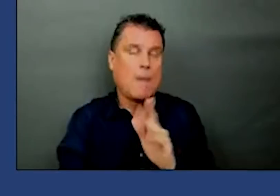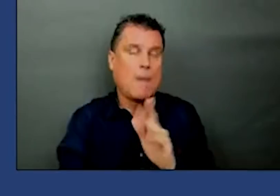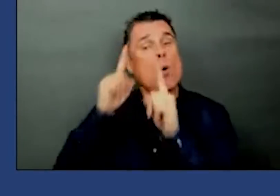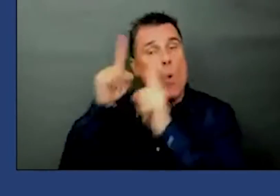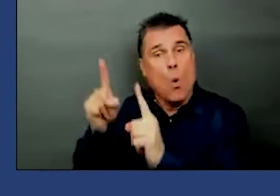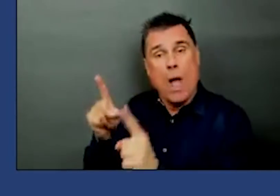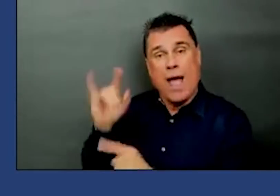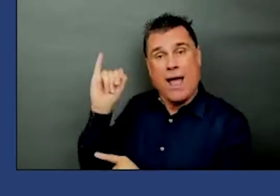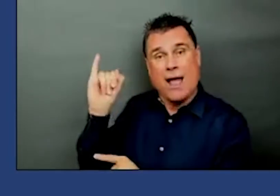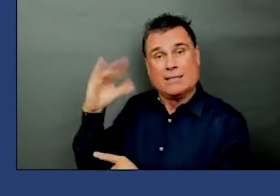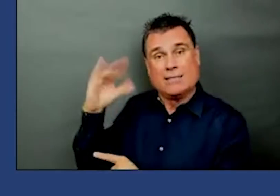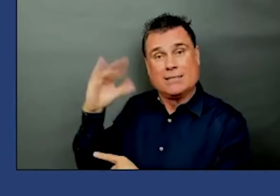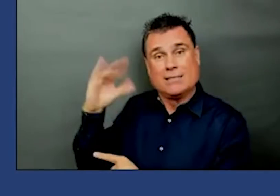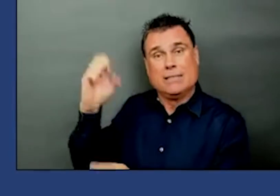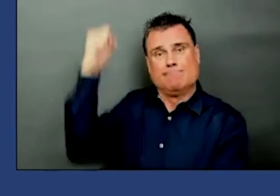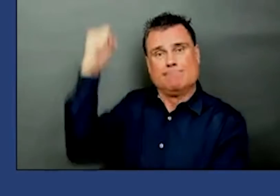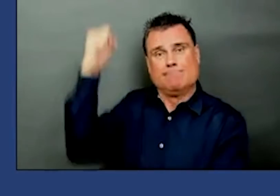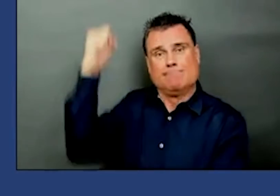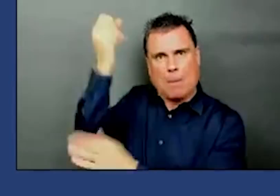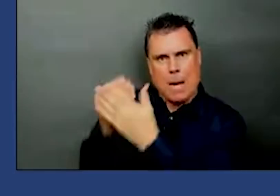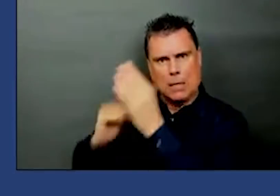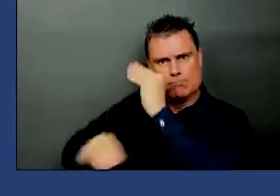from Susie De Silva, CBC.